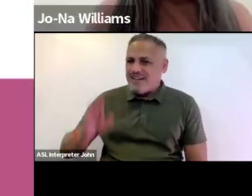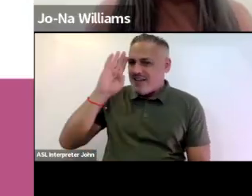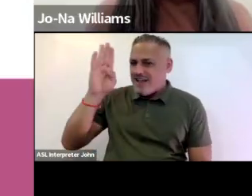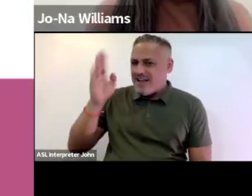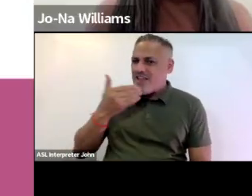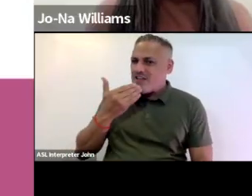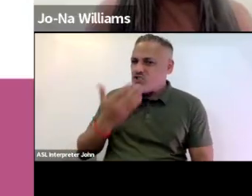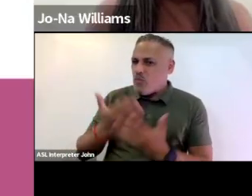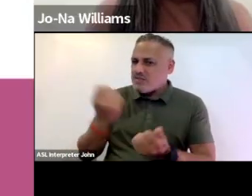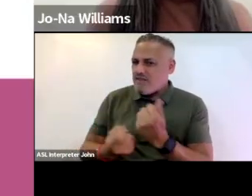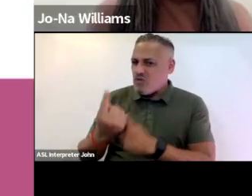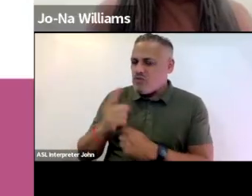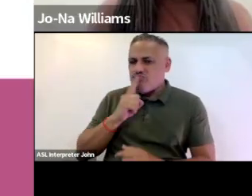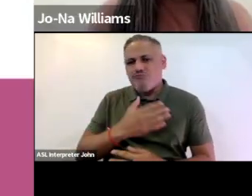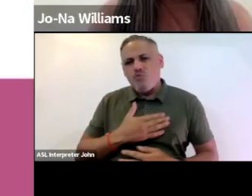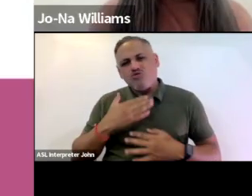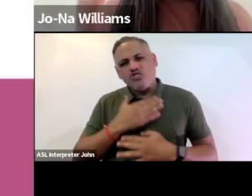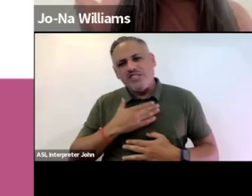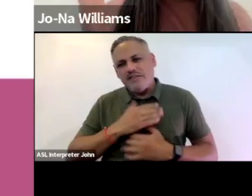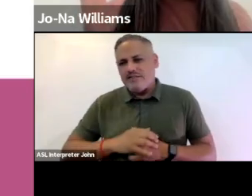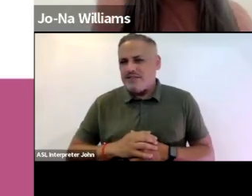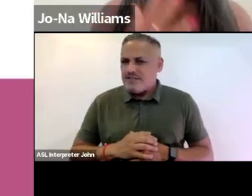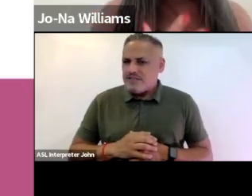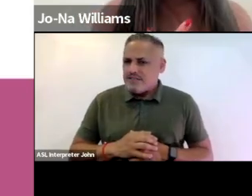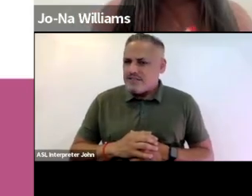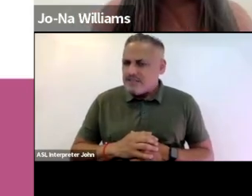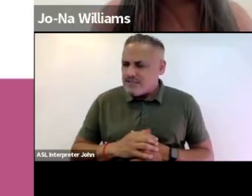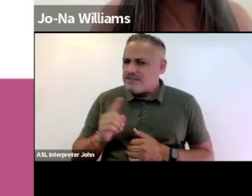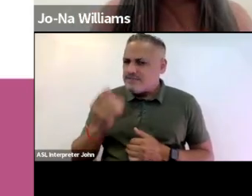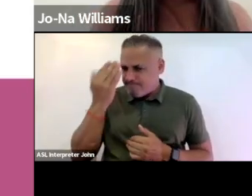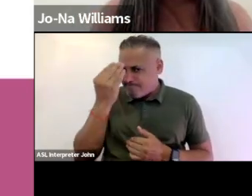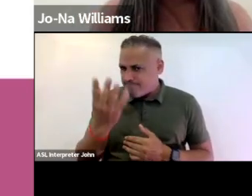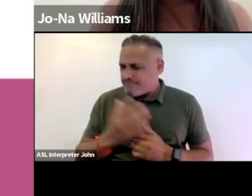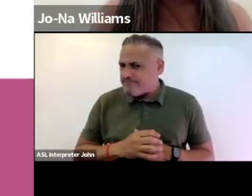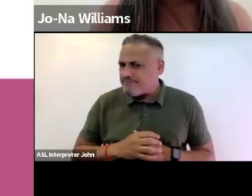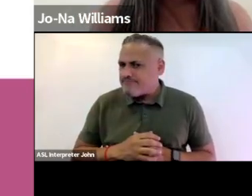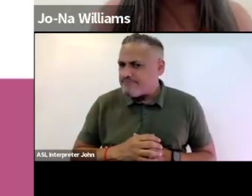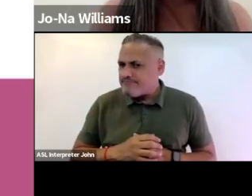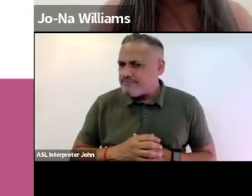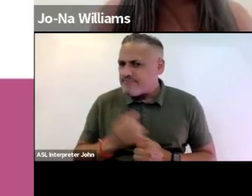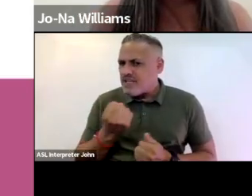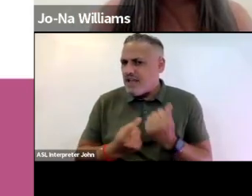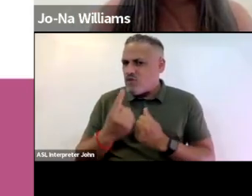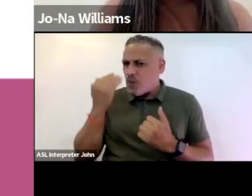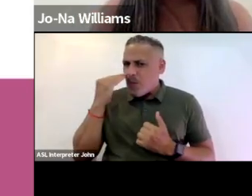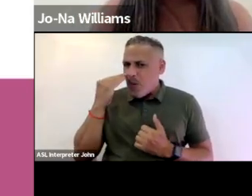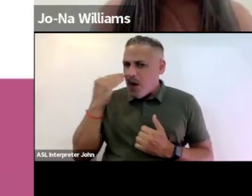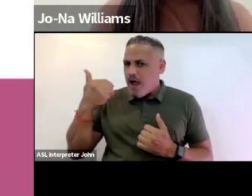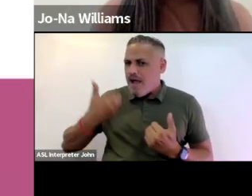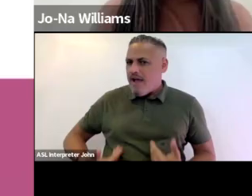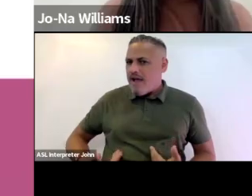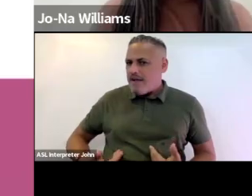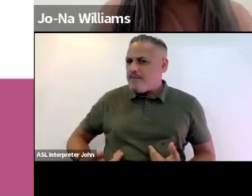Hi, thank you so much, everyone. I really appreciate it. Just so that everyone is aware, I